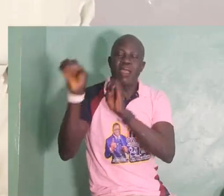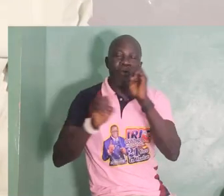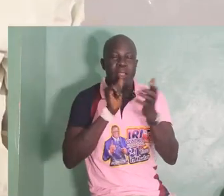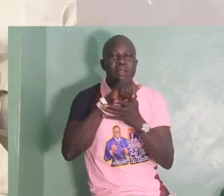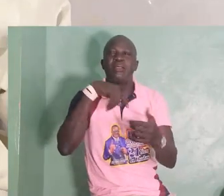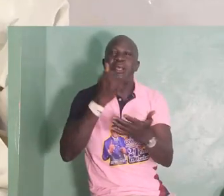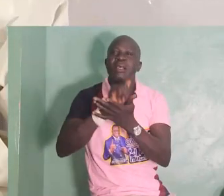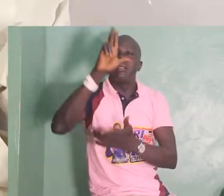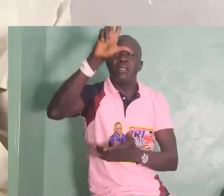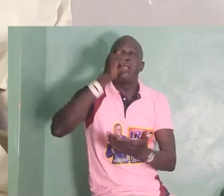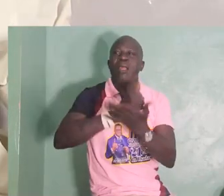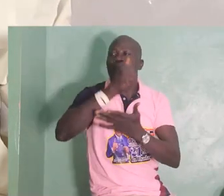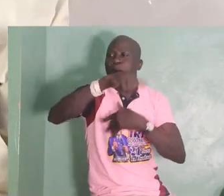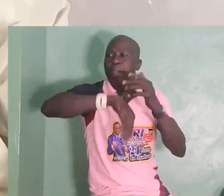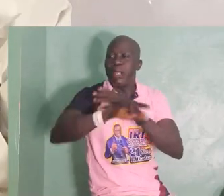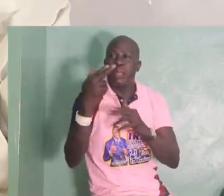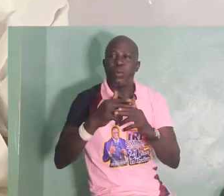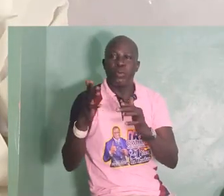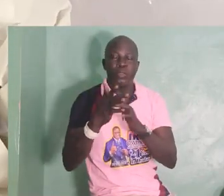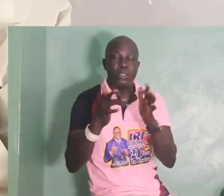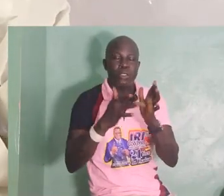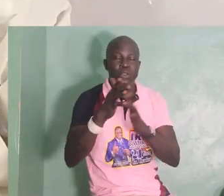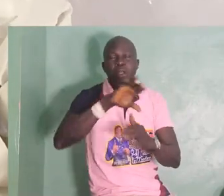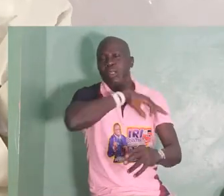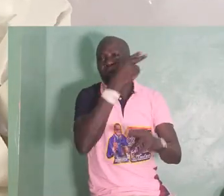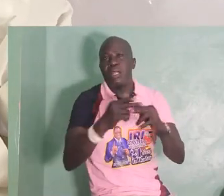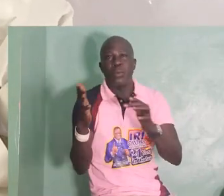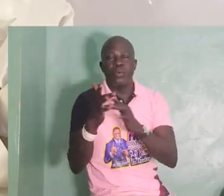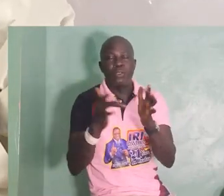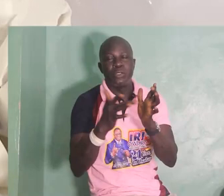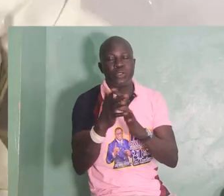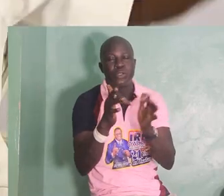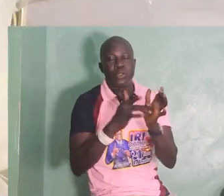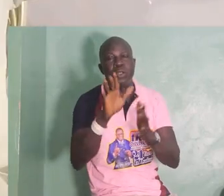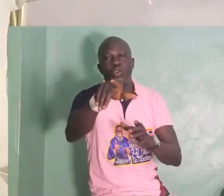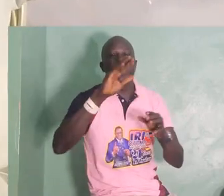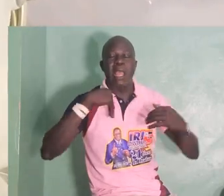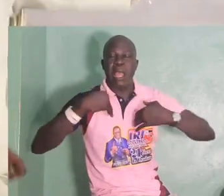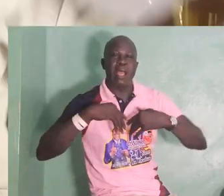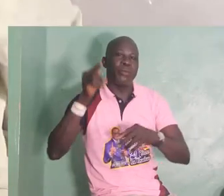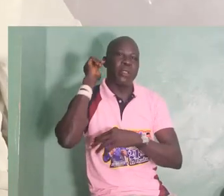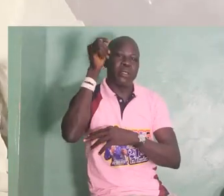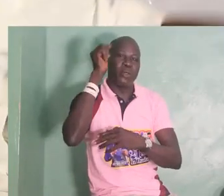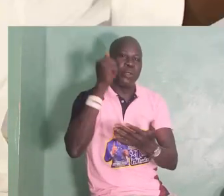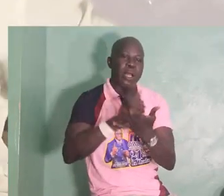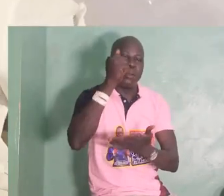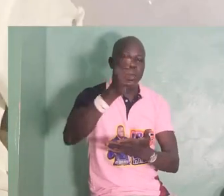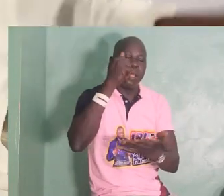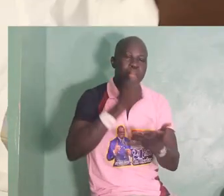that I can say 3 a.m. Me a runi nanga basa. In the name of Jesus. Ni oru koye. One testimony.